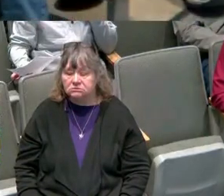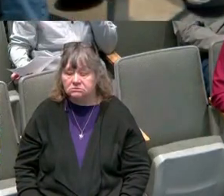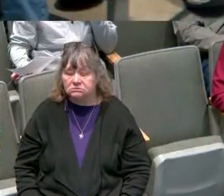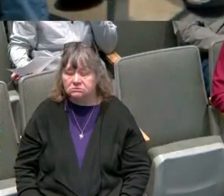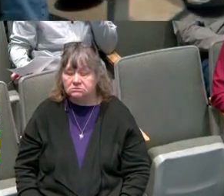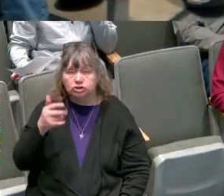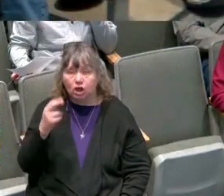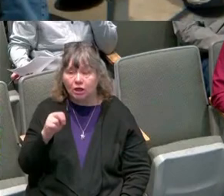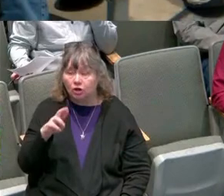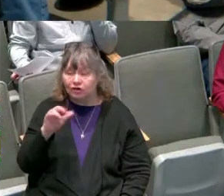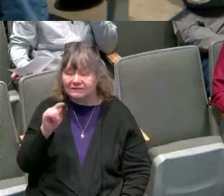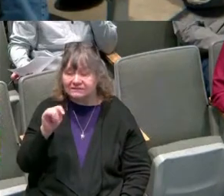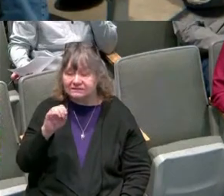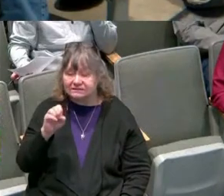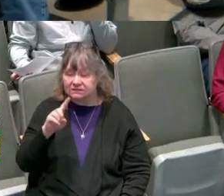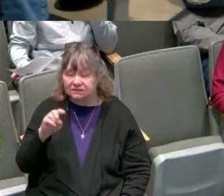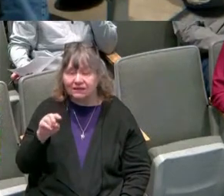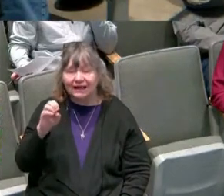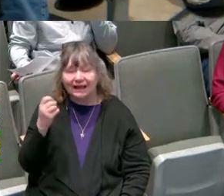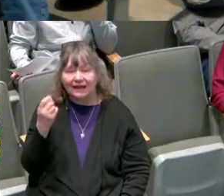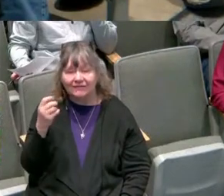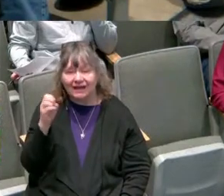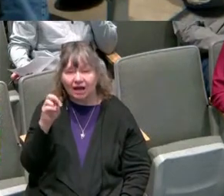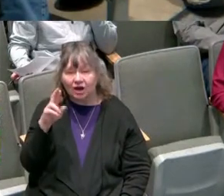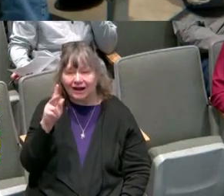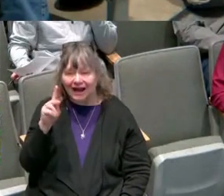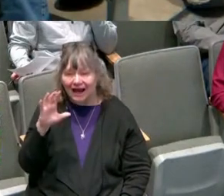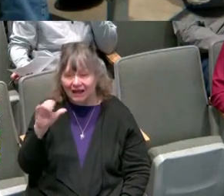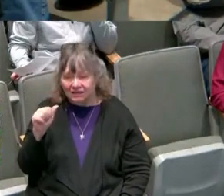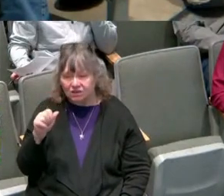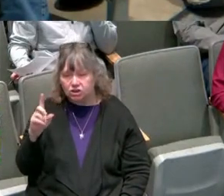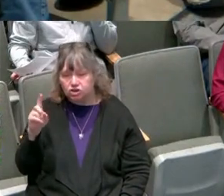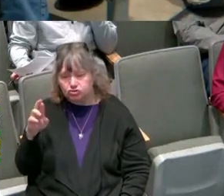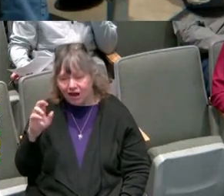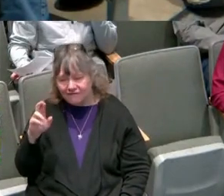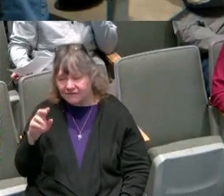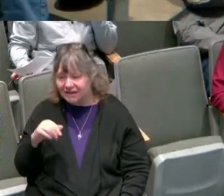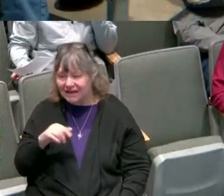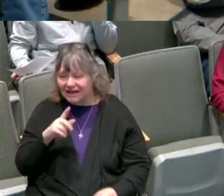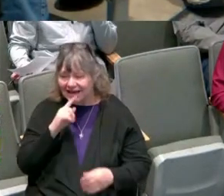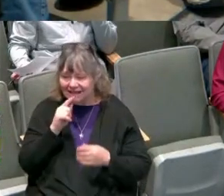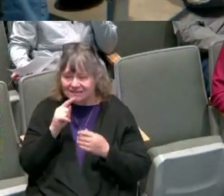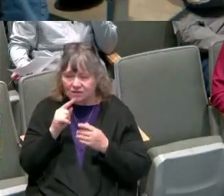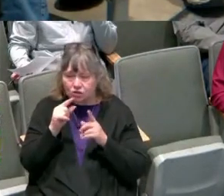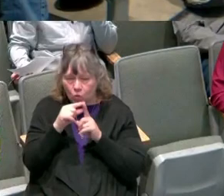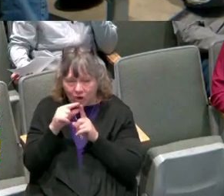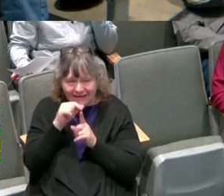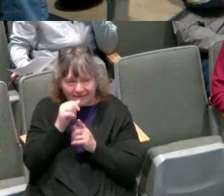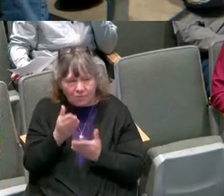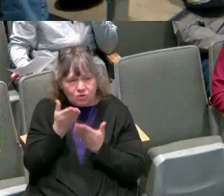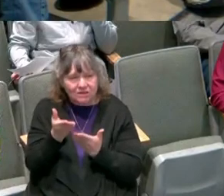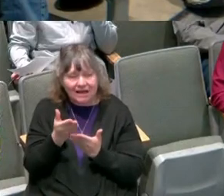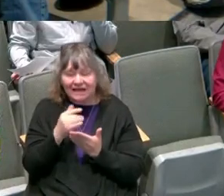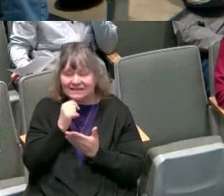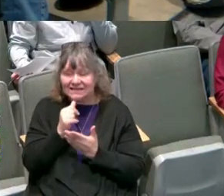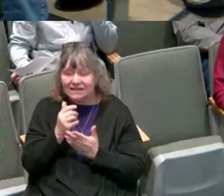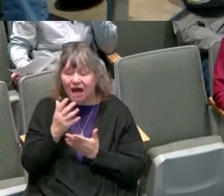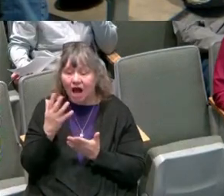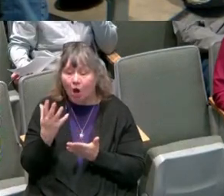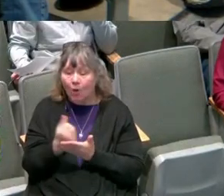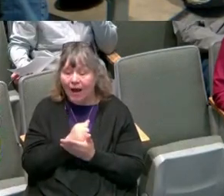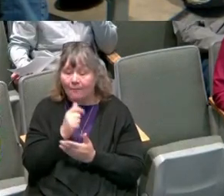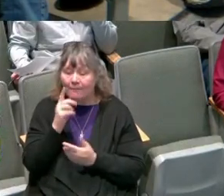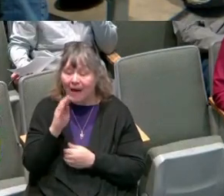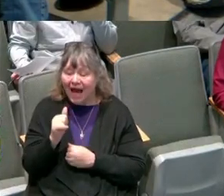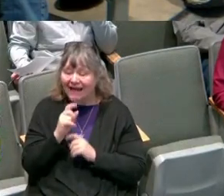John Ritz 11 Erica Drive um going back to what we're saying that it's the working in the motion this says acquire by gift and then it says